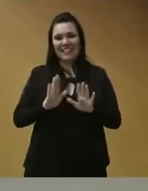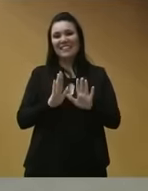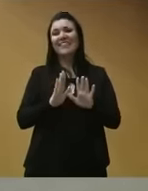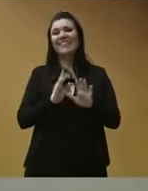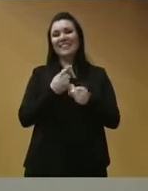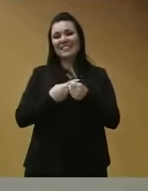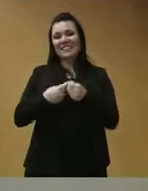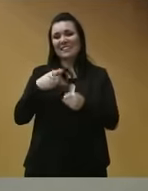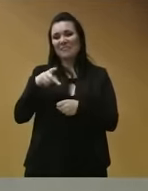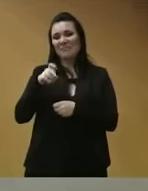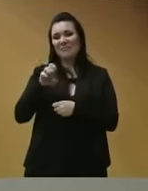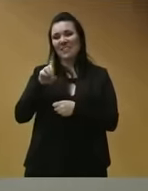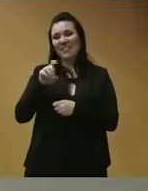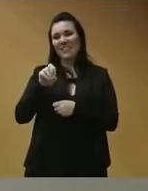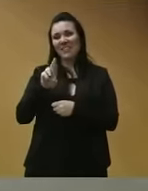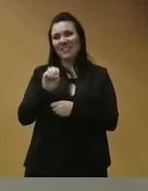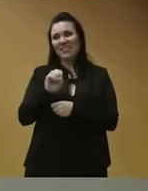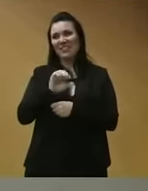Osório.